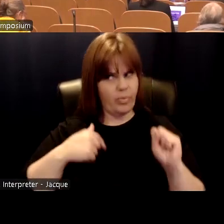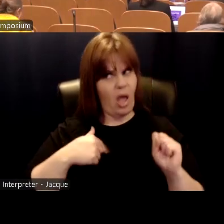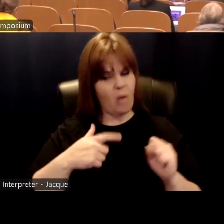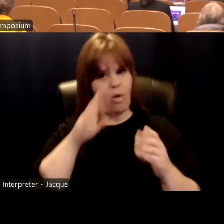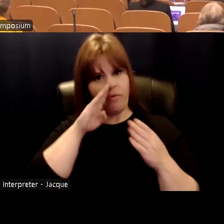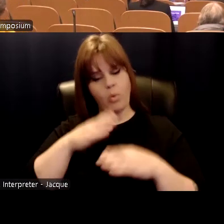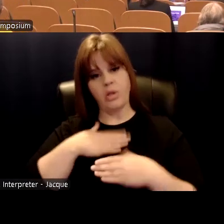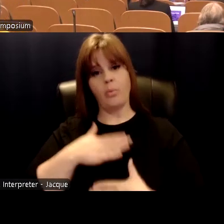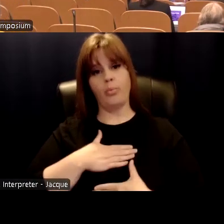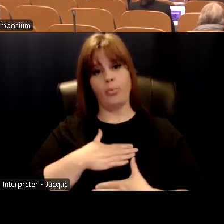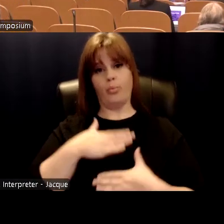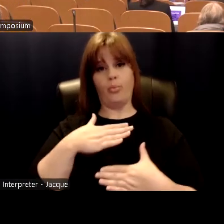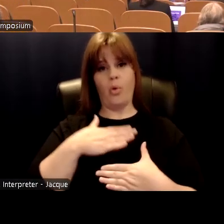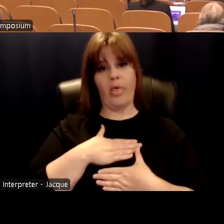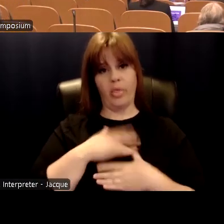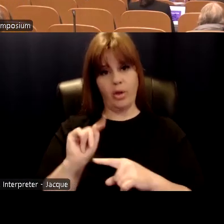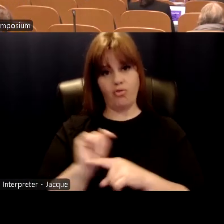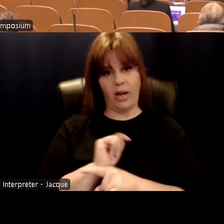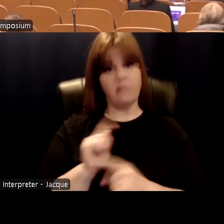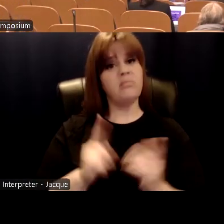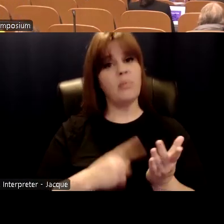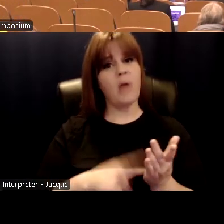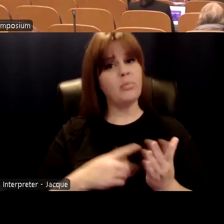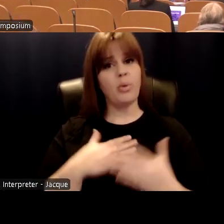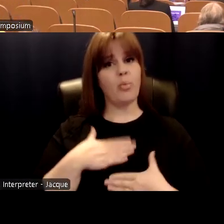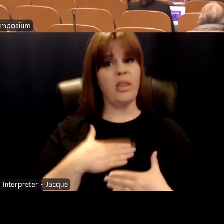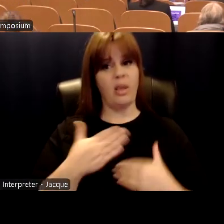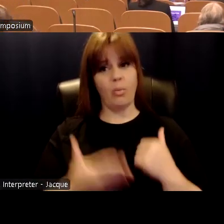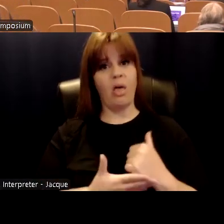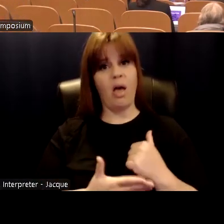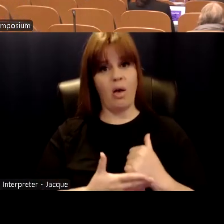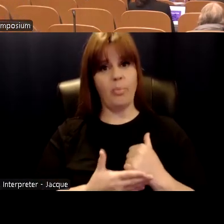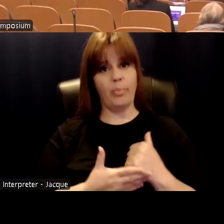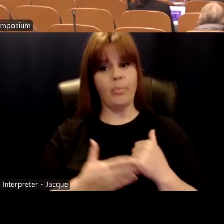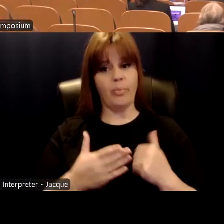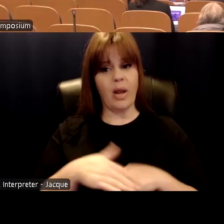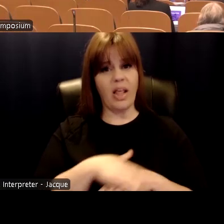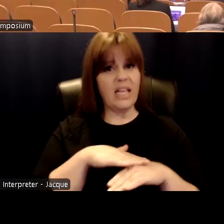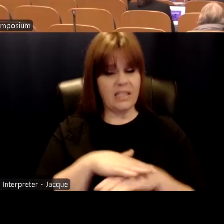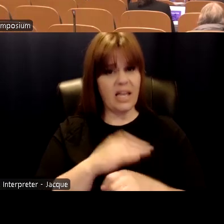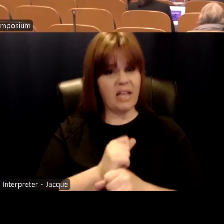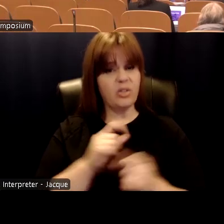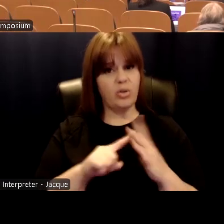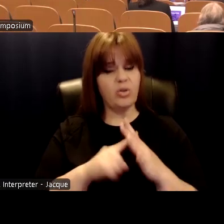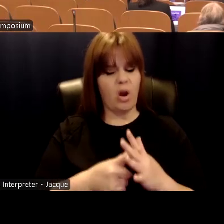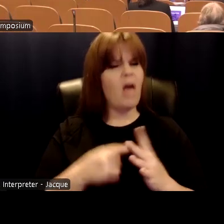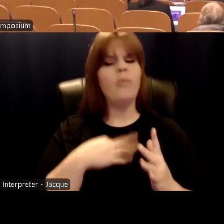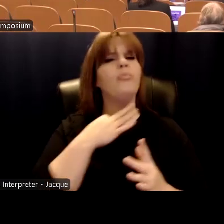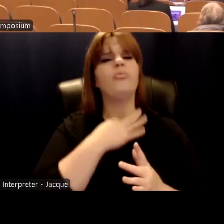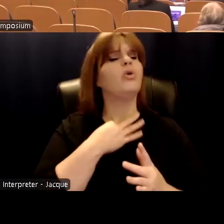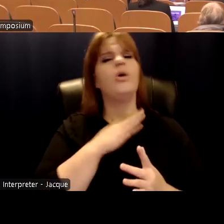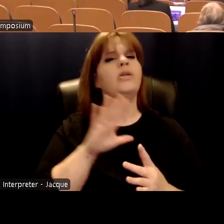Like sometimes just the breathing will help them, and at least it gets them started. And I'm also curious what your experience has